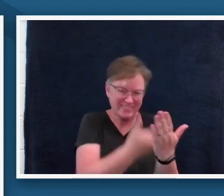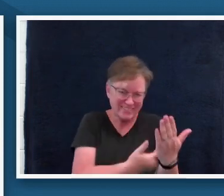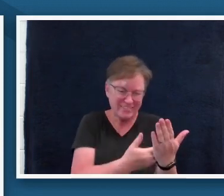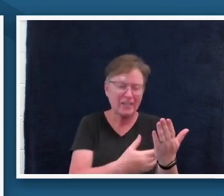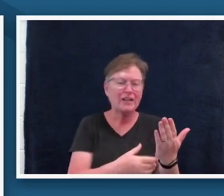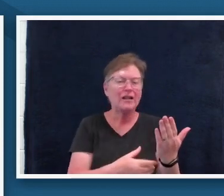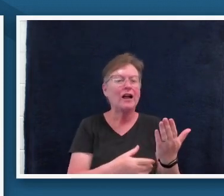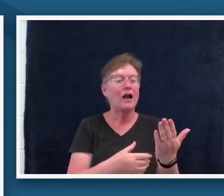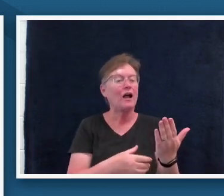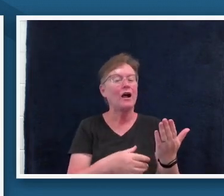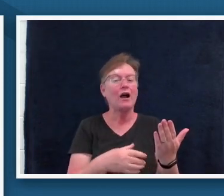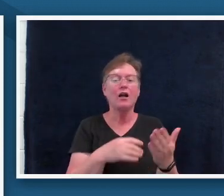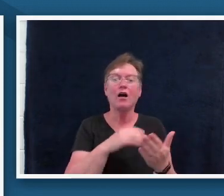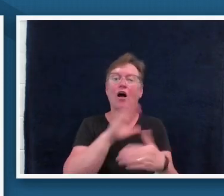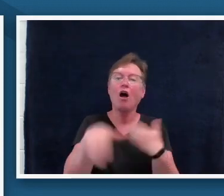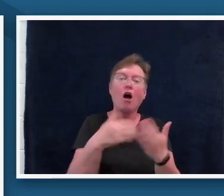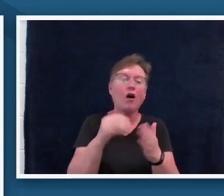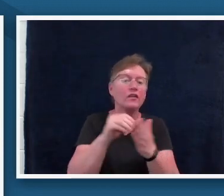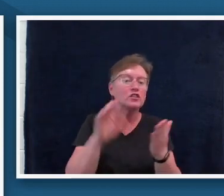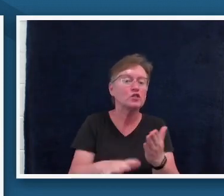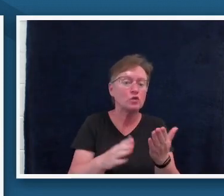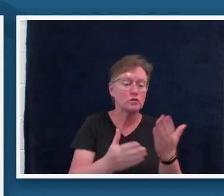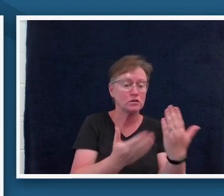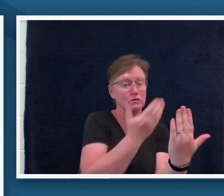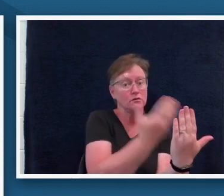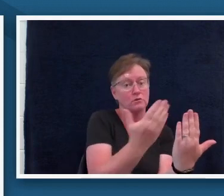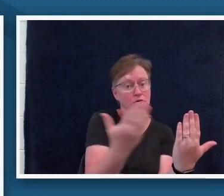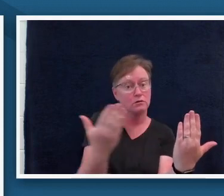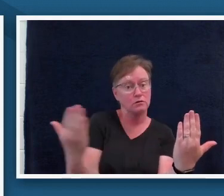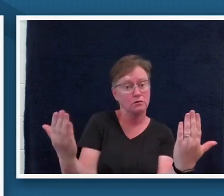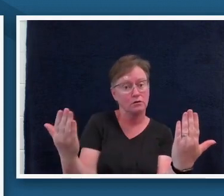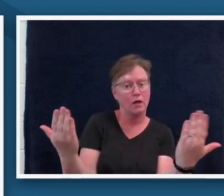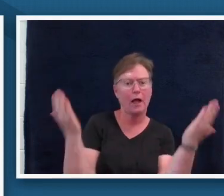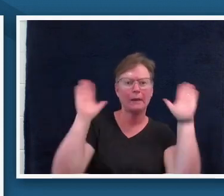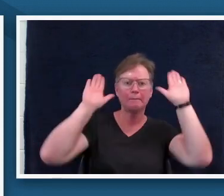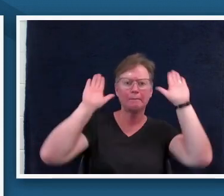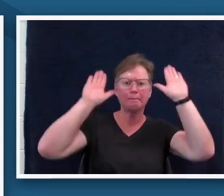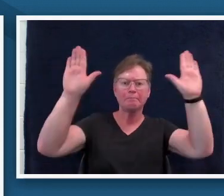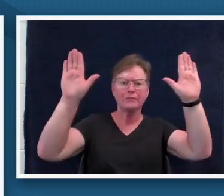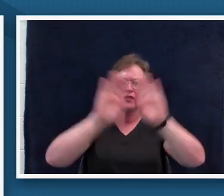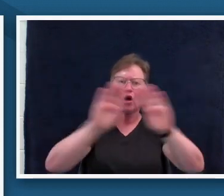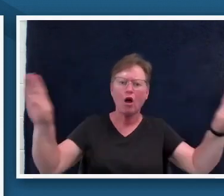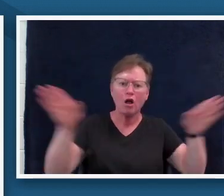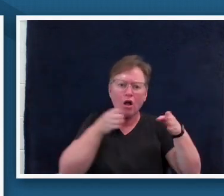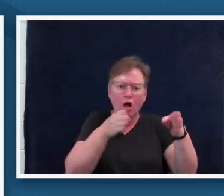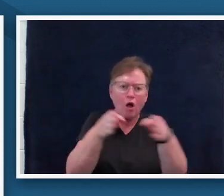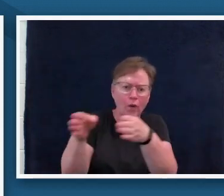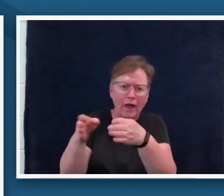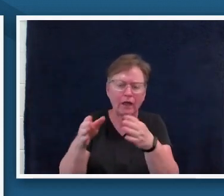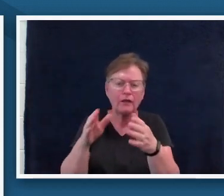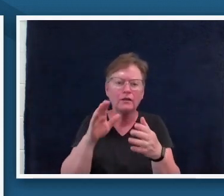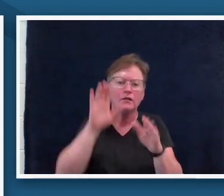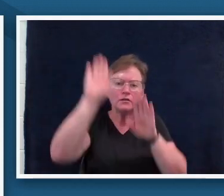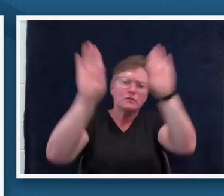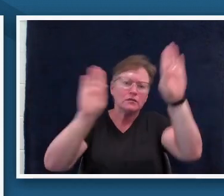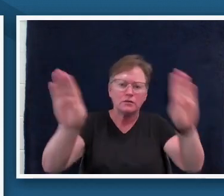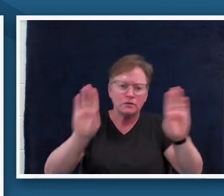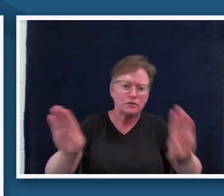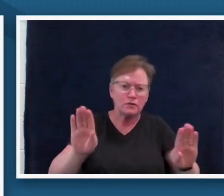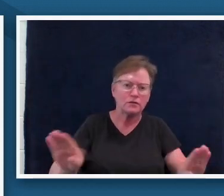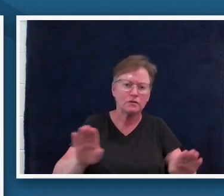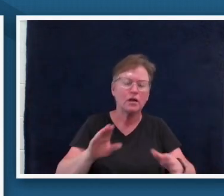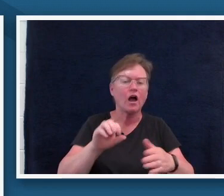all of my students' pieces. I just put them out in the hallway where other people could walk by and see it, and other students, other